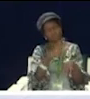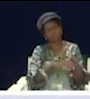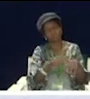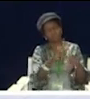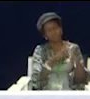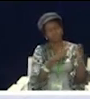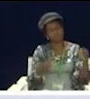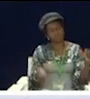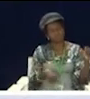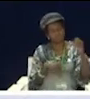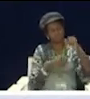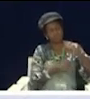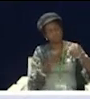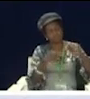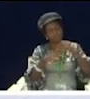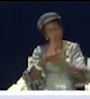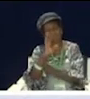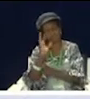side of God,